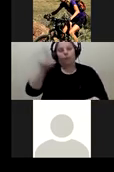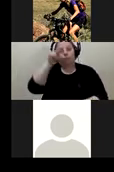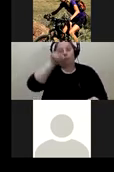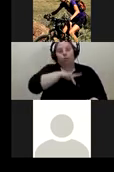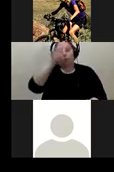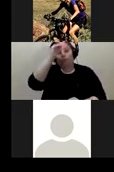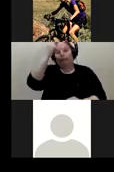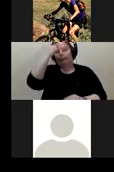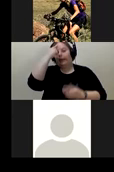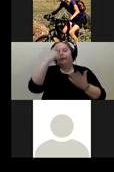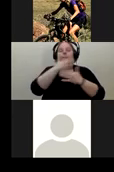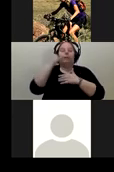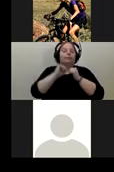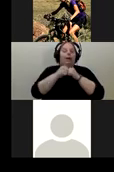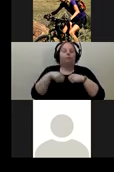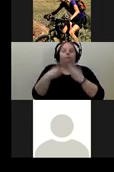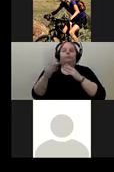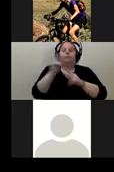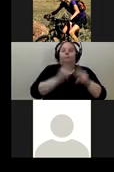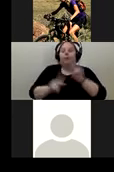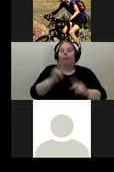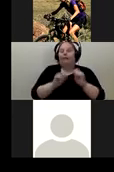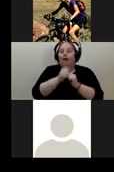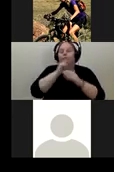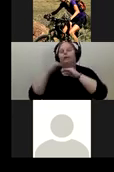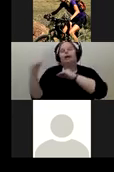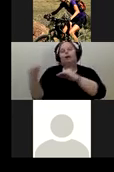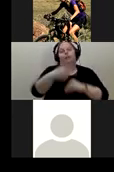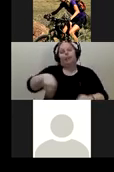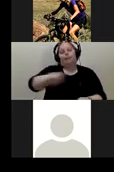best thing that we can do for people is to educate them.